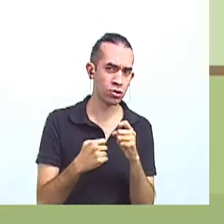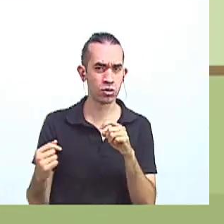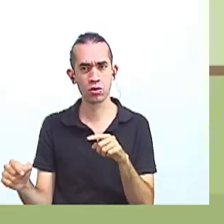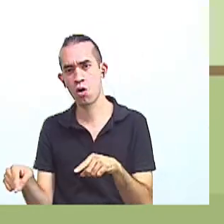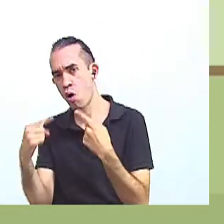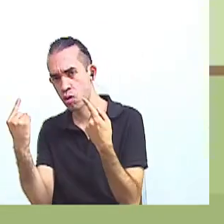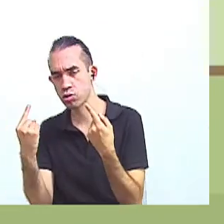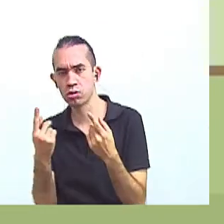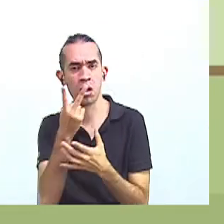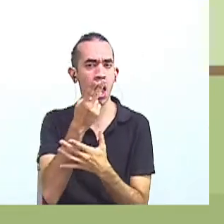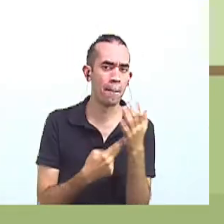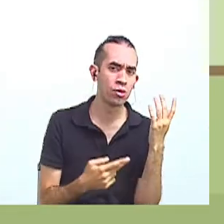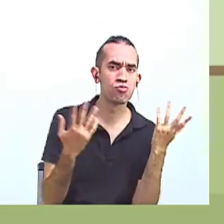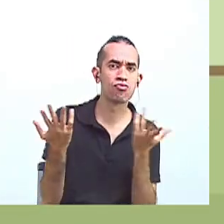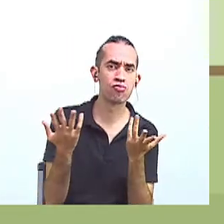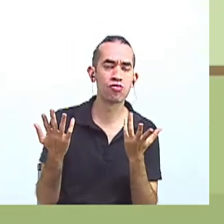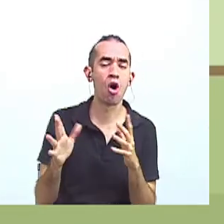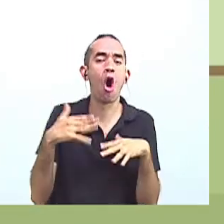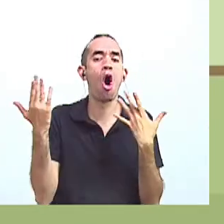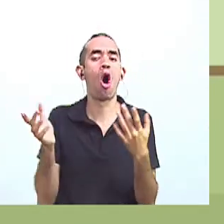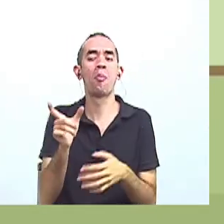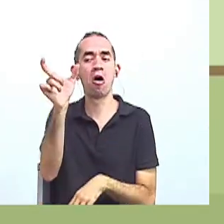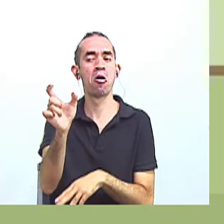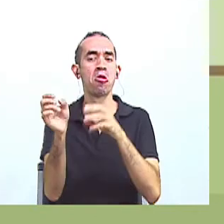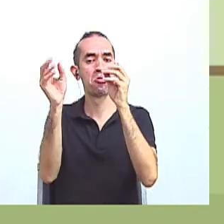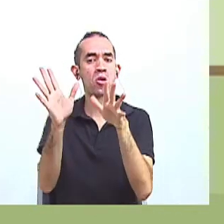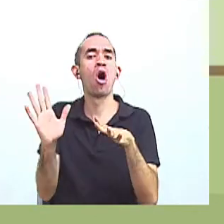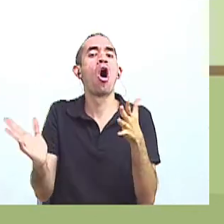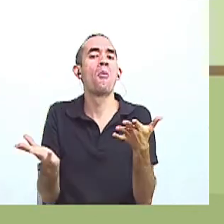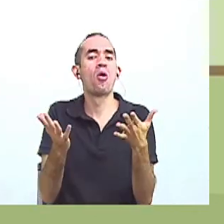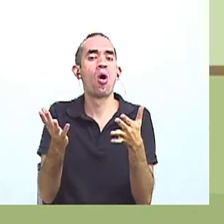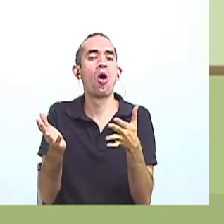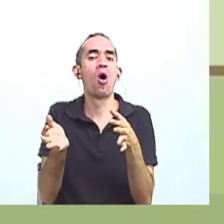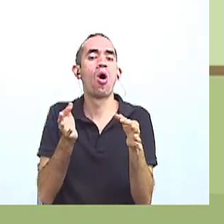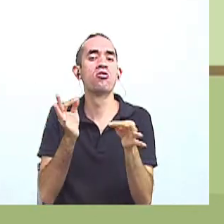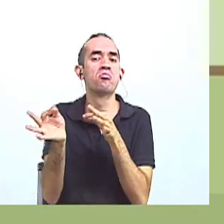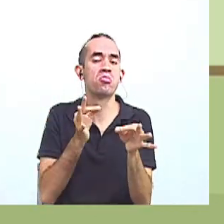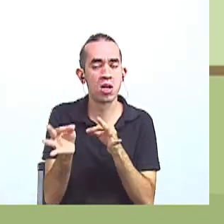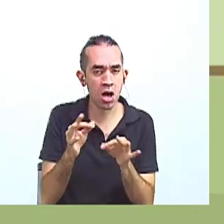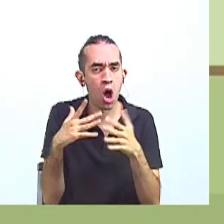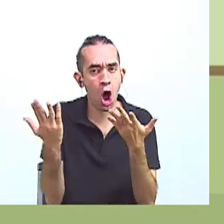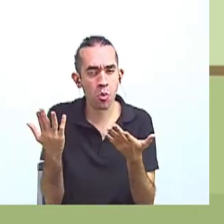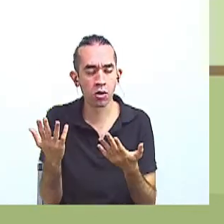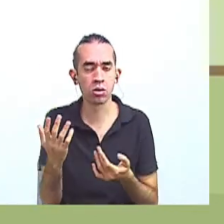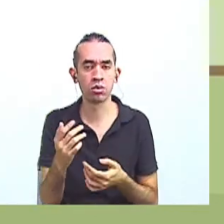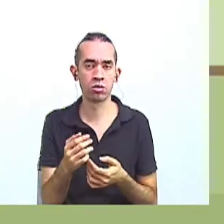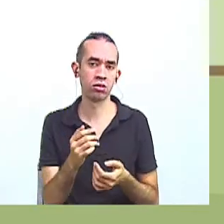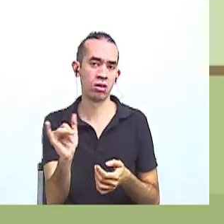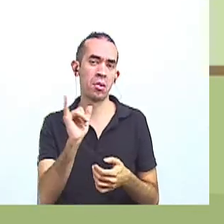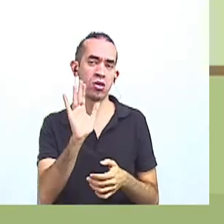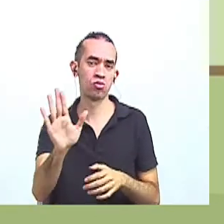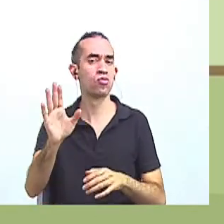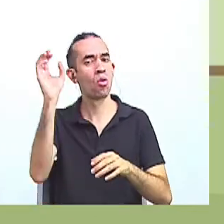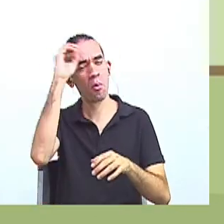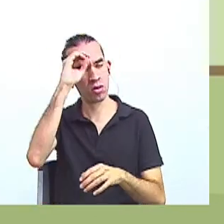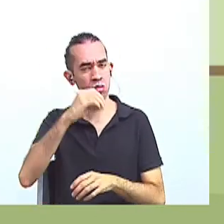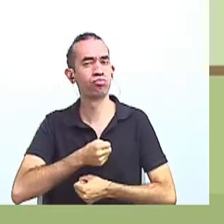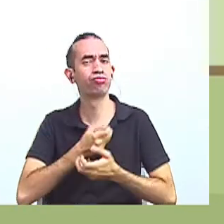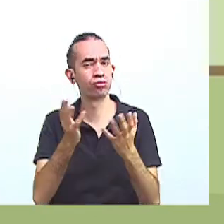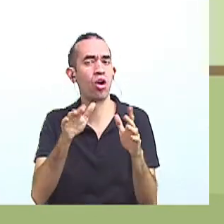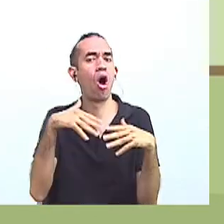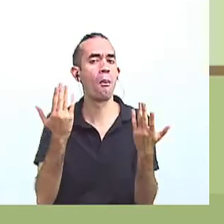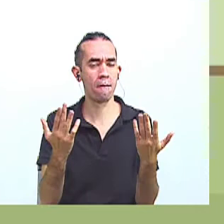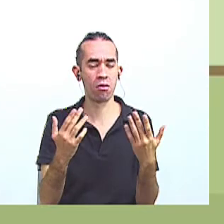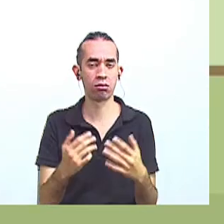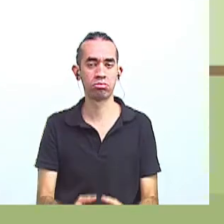both? How does she introduce those pros and cons? And how does she give the opinion? So this time